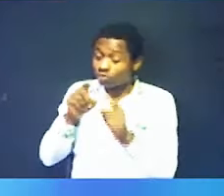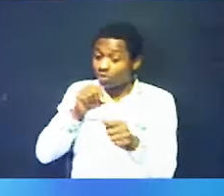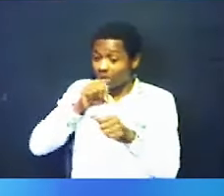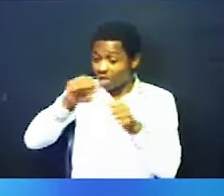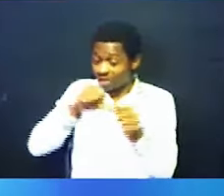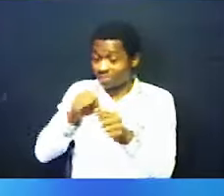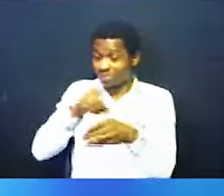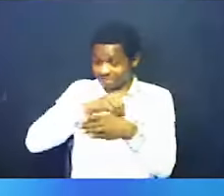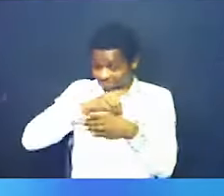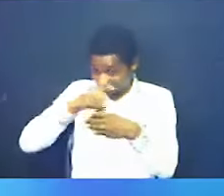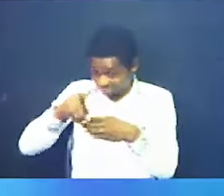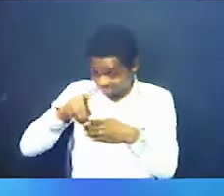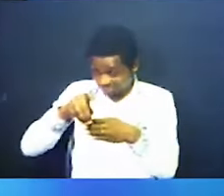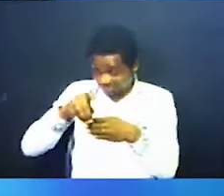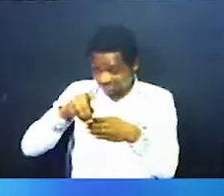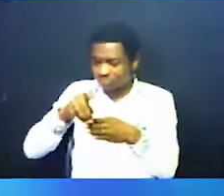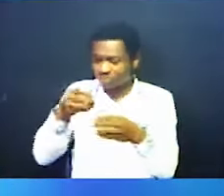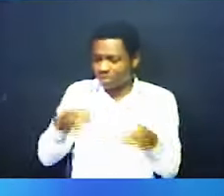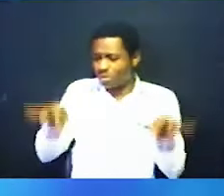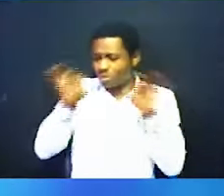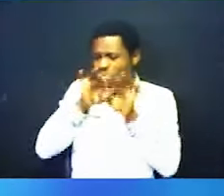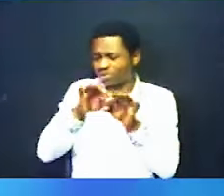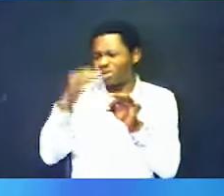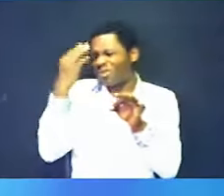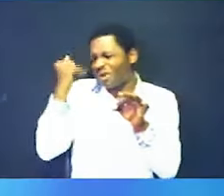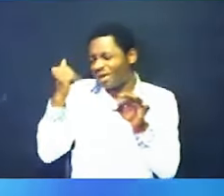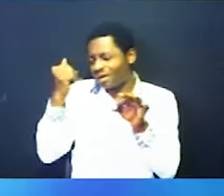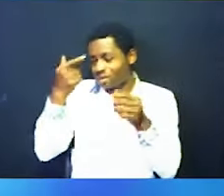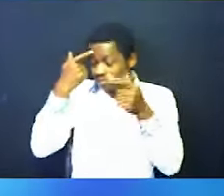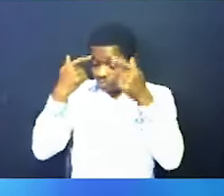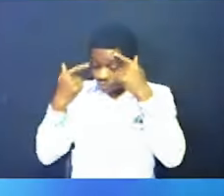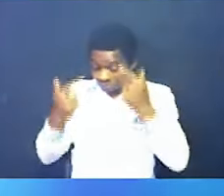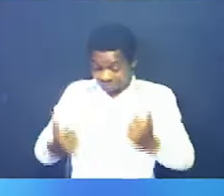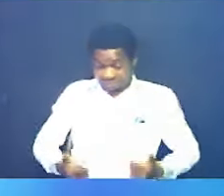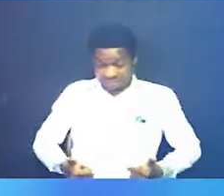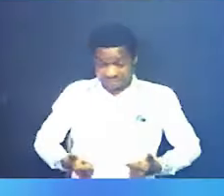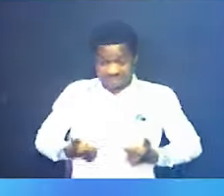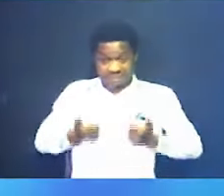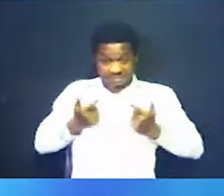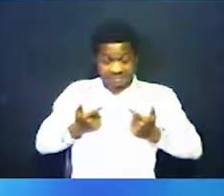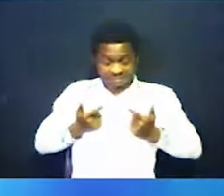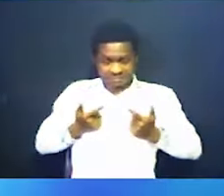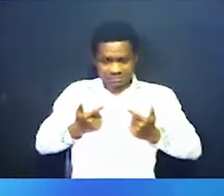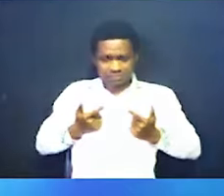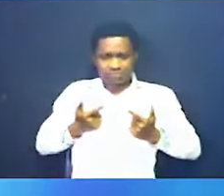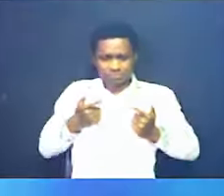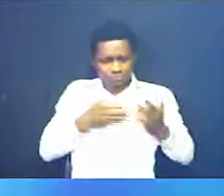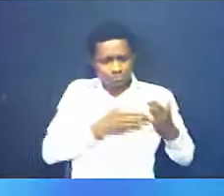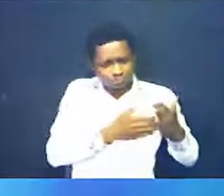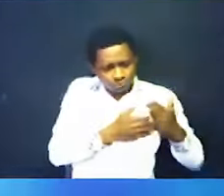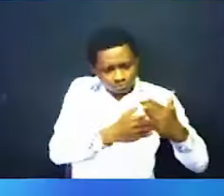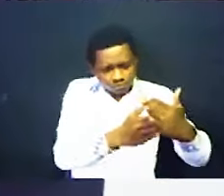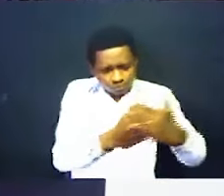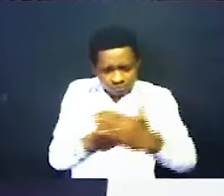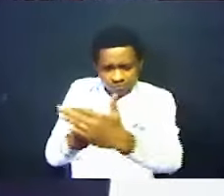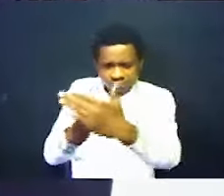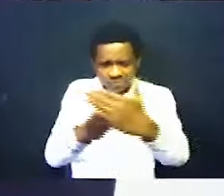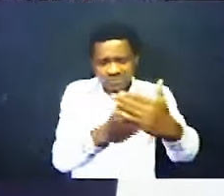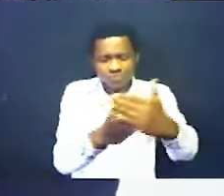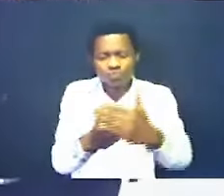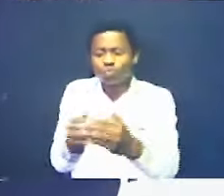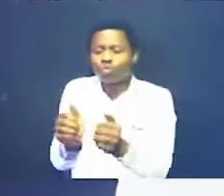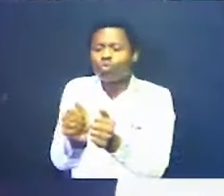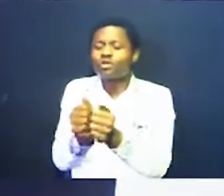discipline because life is guided by rules and